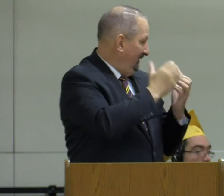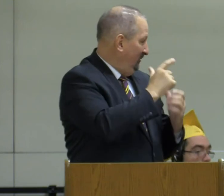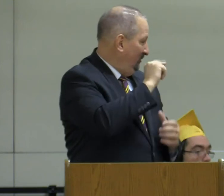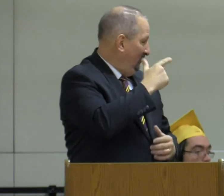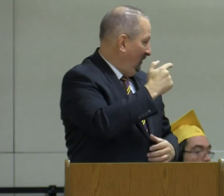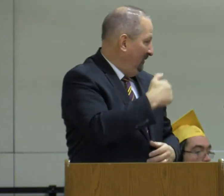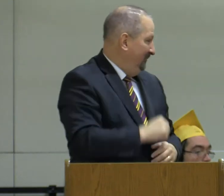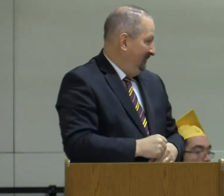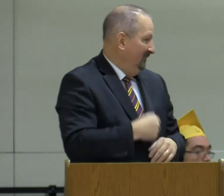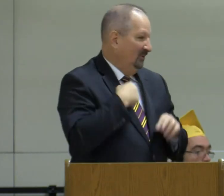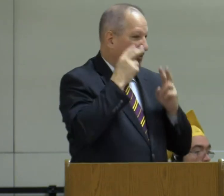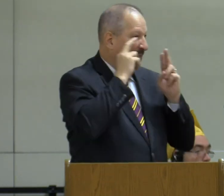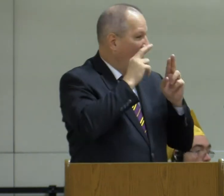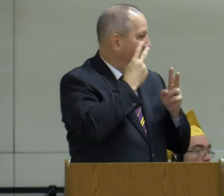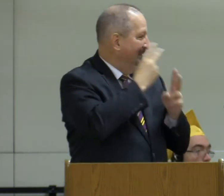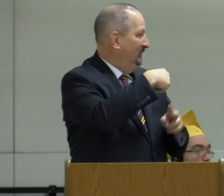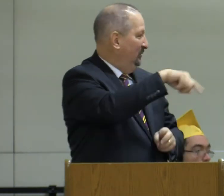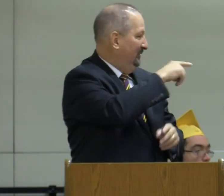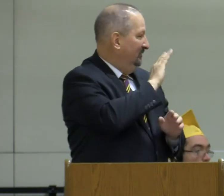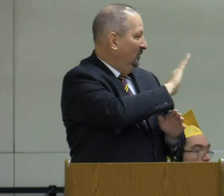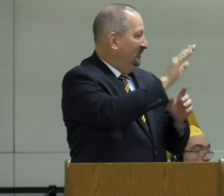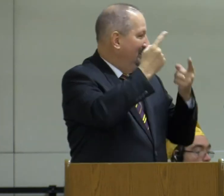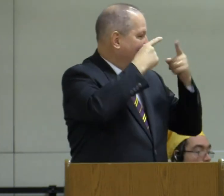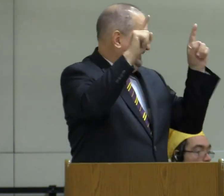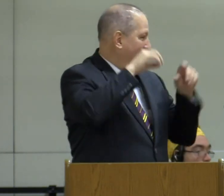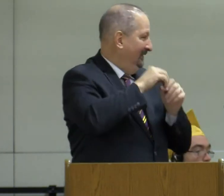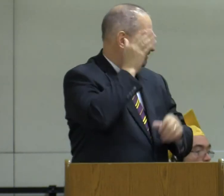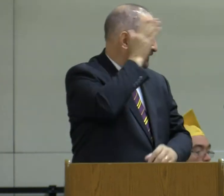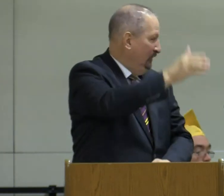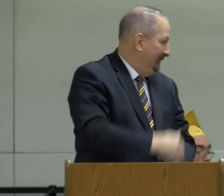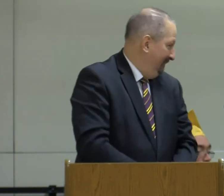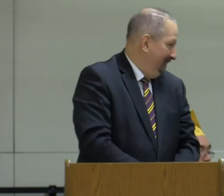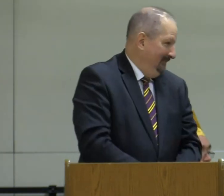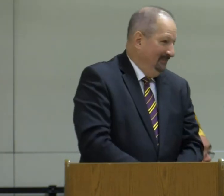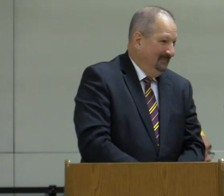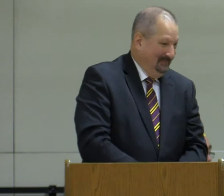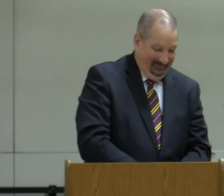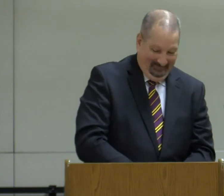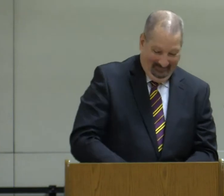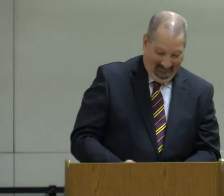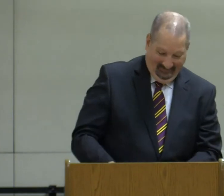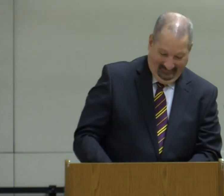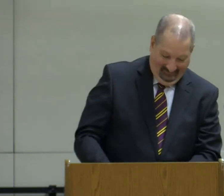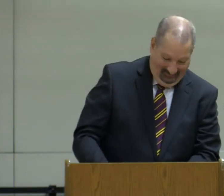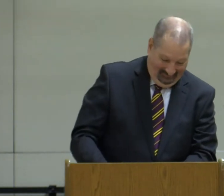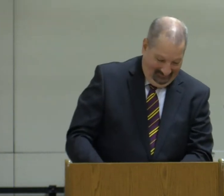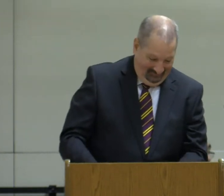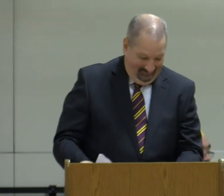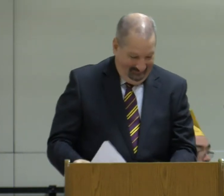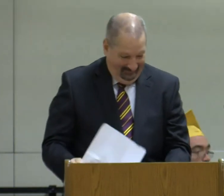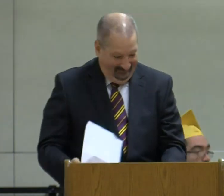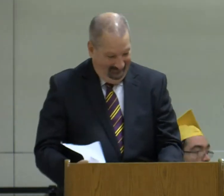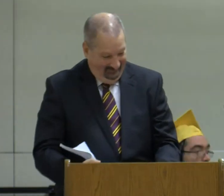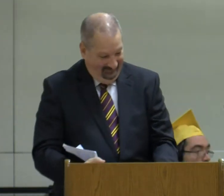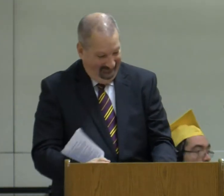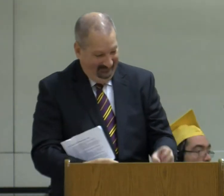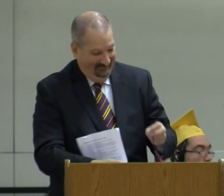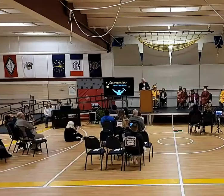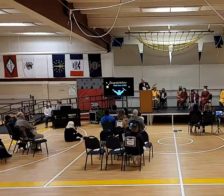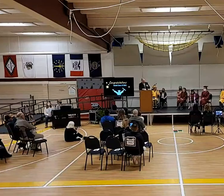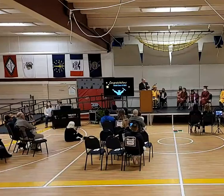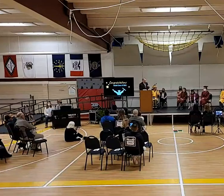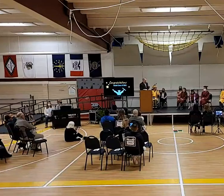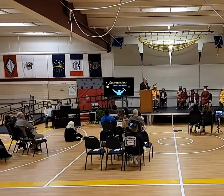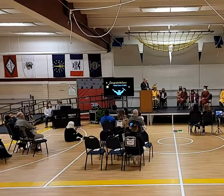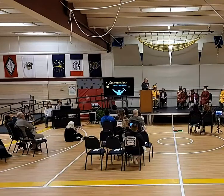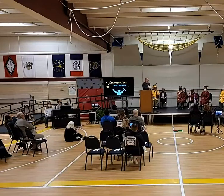So congratulations to the class of 2021. I hope to see you and your successes in the future, and I know I will.